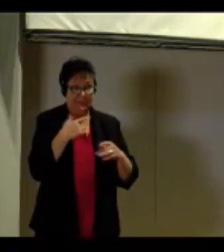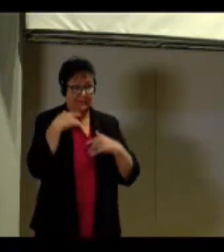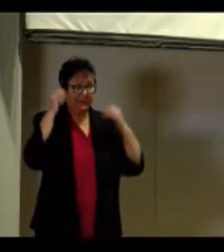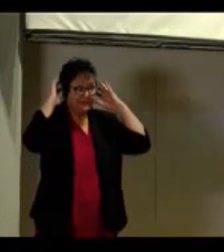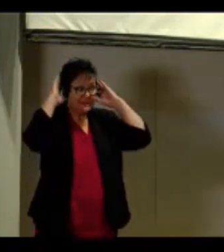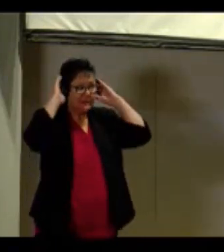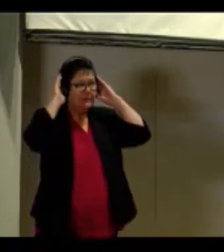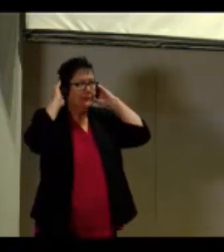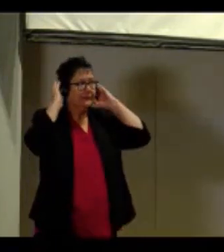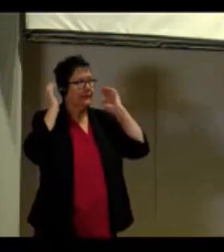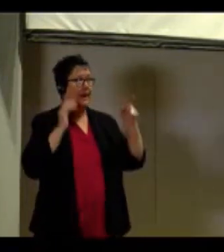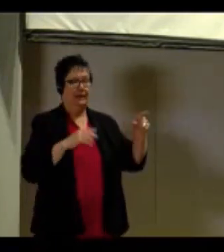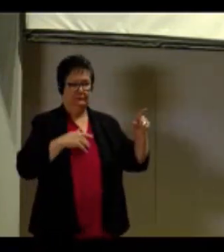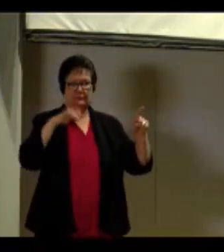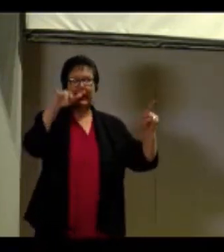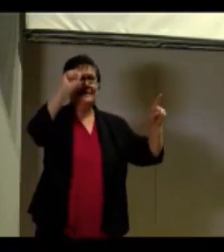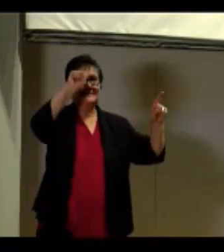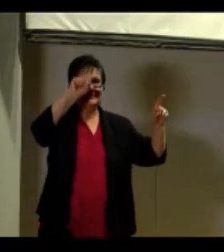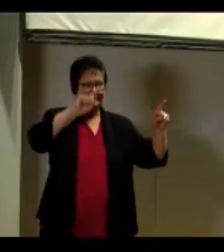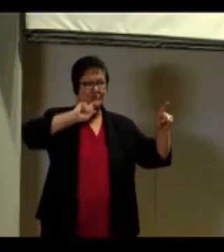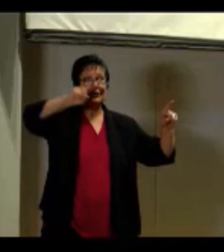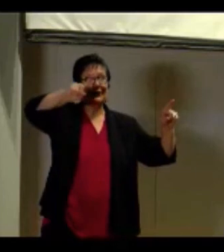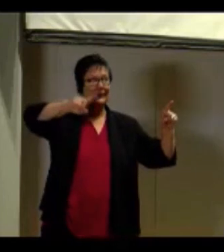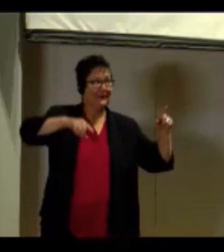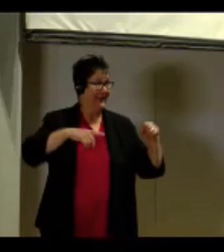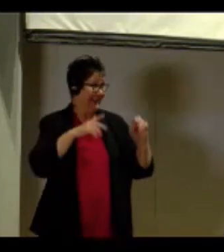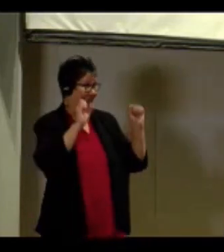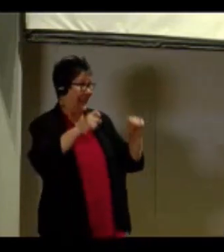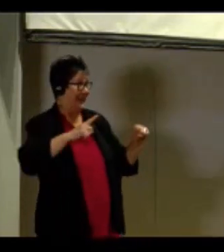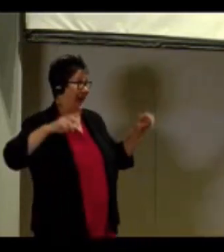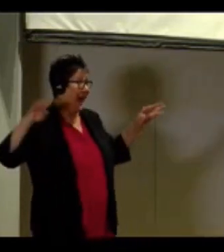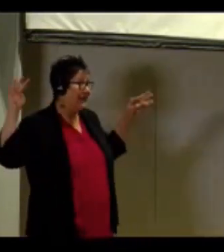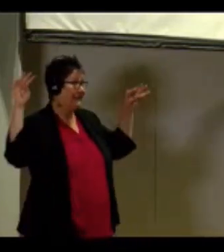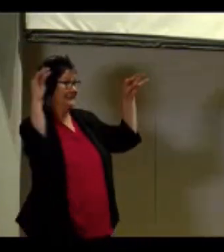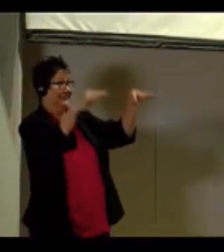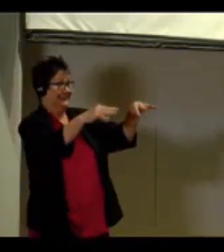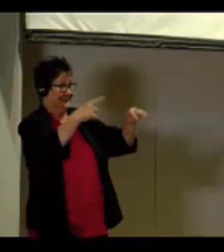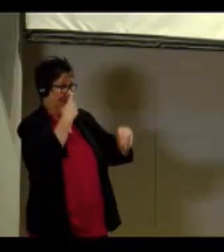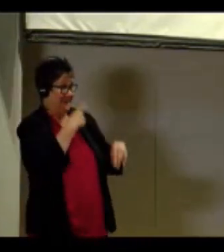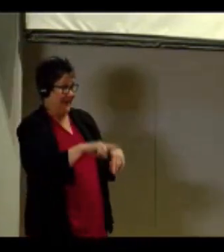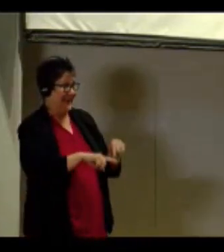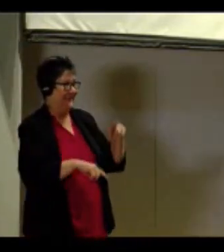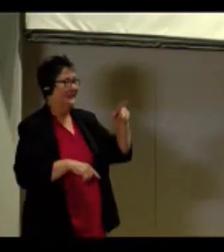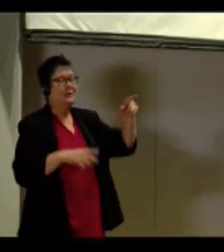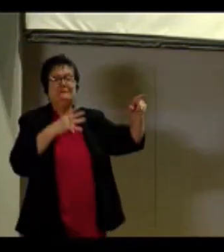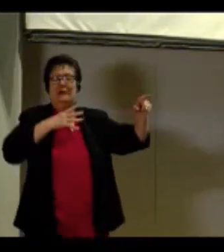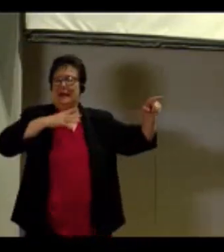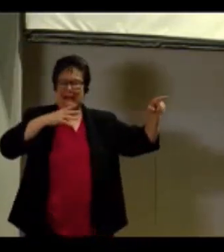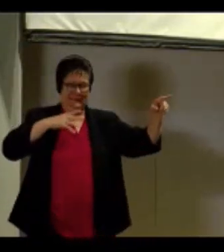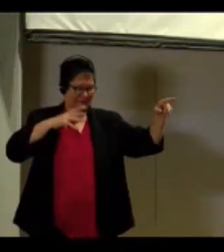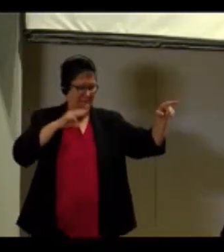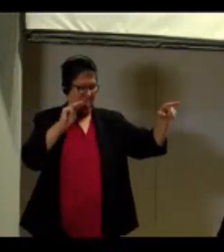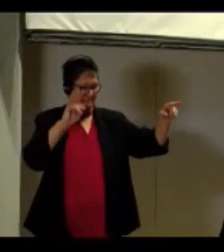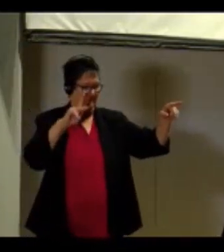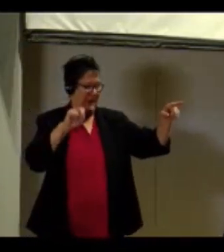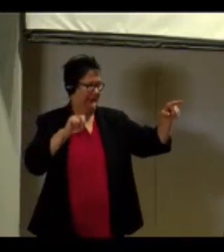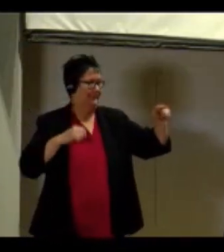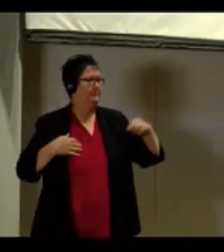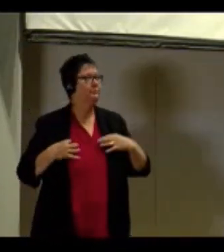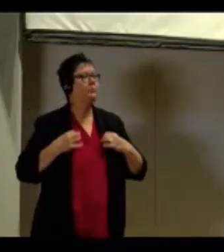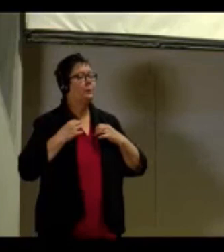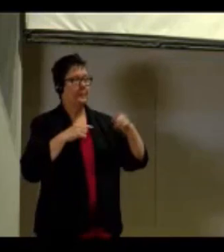Yeah, sure. Is that okay? Can I like turn the tables on you and put you on the spot? That's fine.